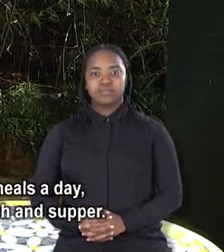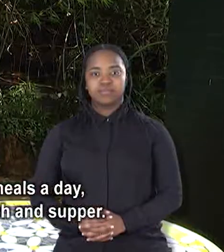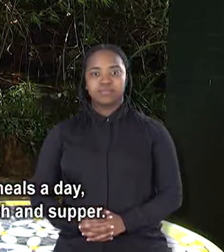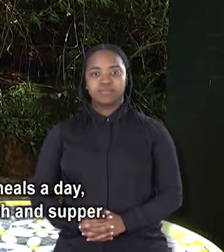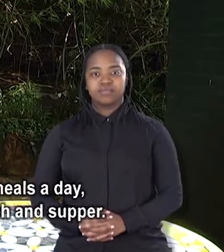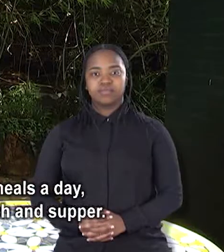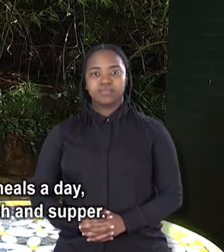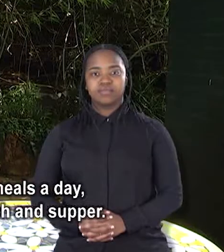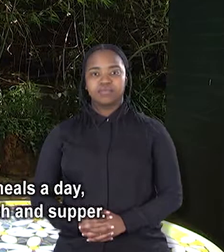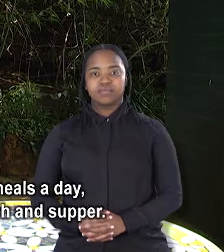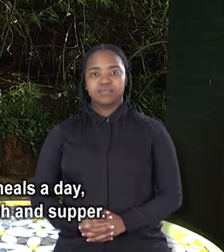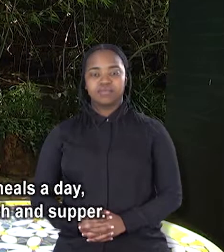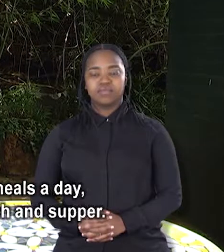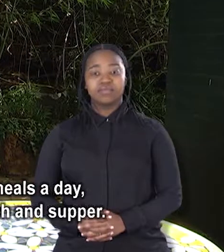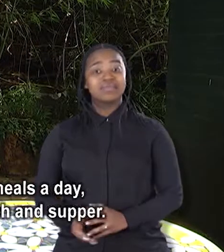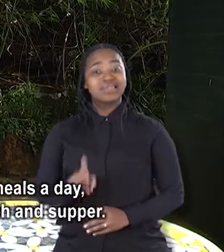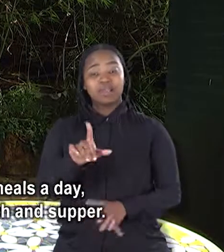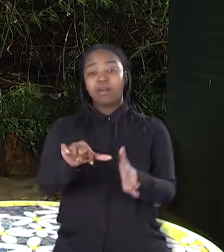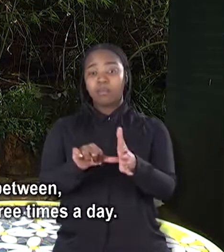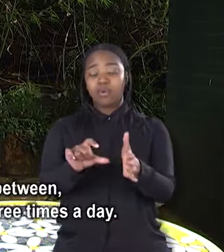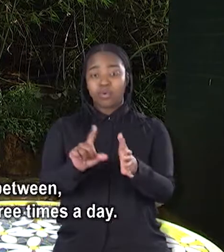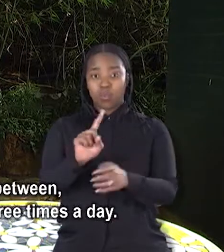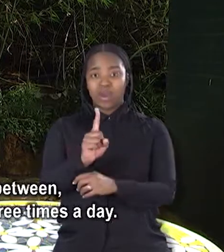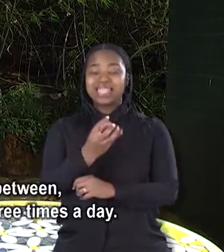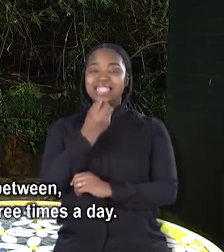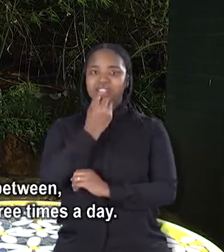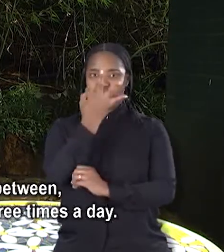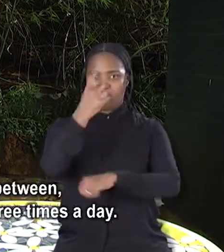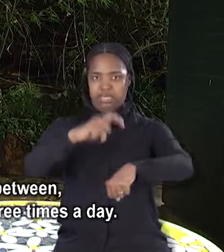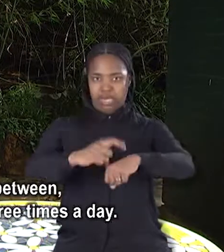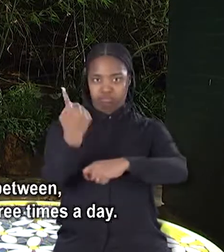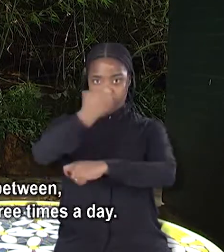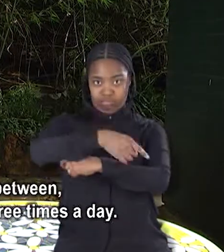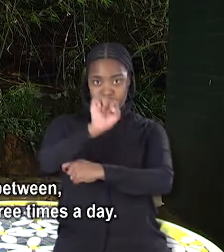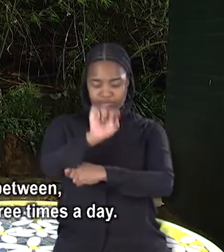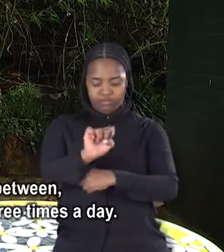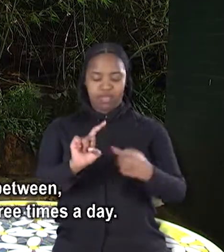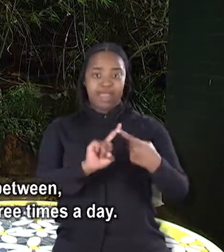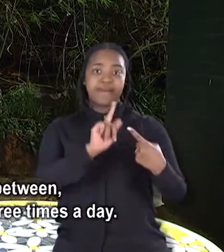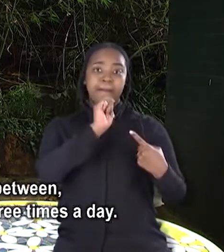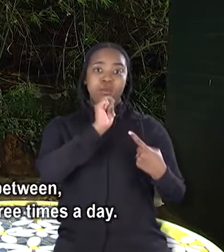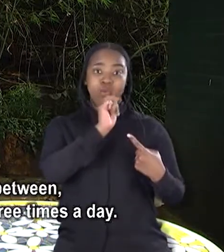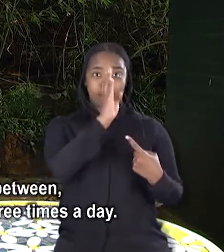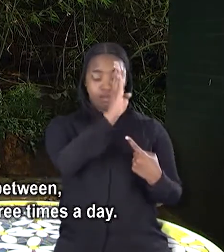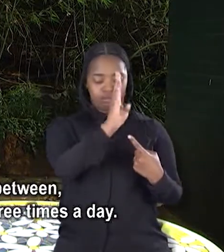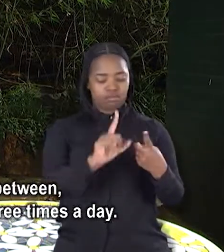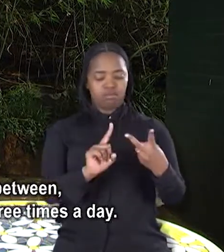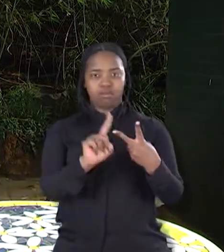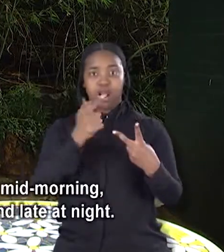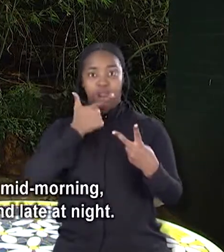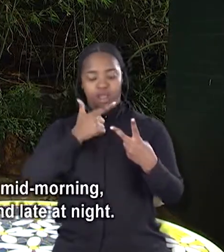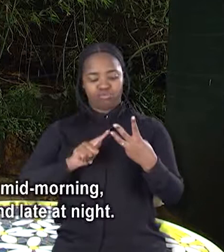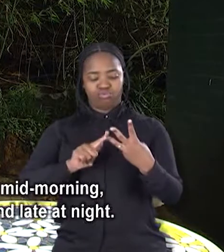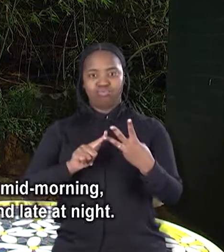Have your three meals a day Breakfast, lunch and supper And then a snack is nice for in between So you can snack three